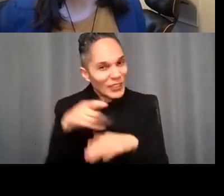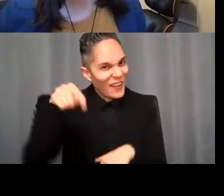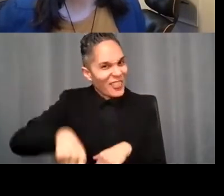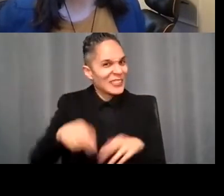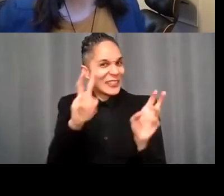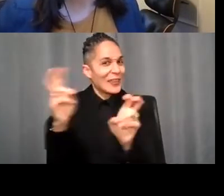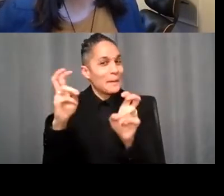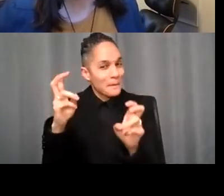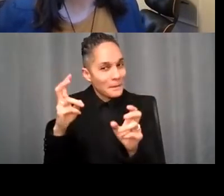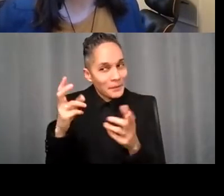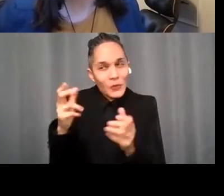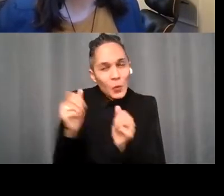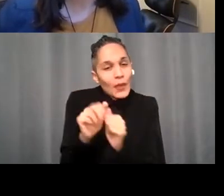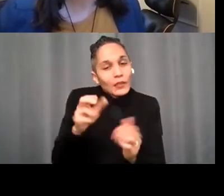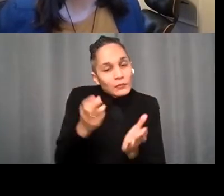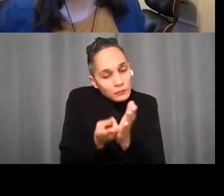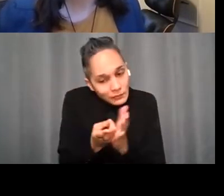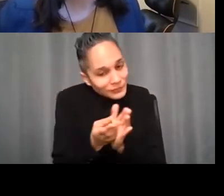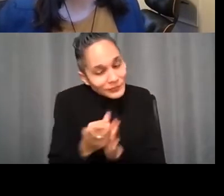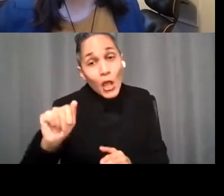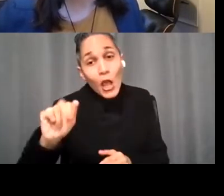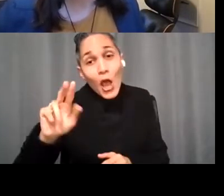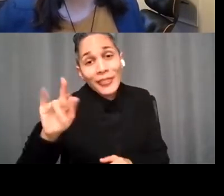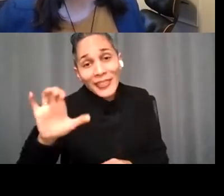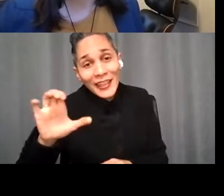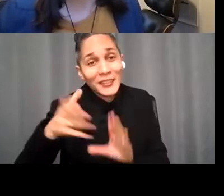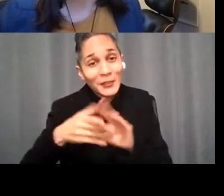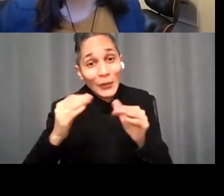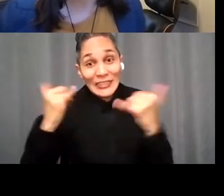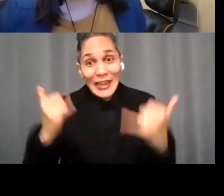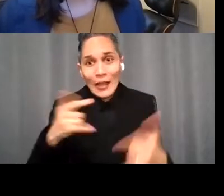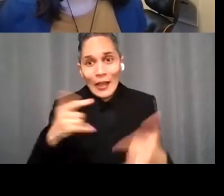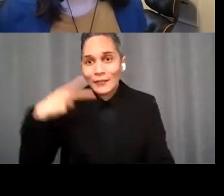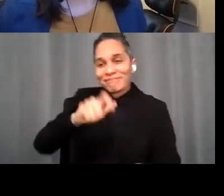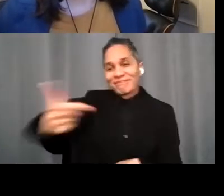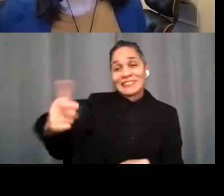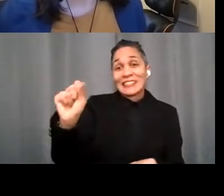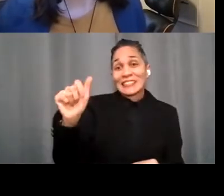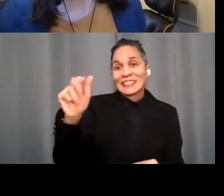conversation, those authentic stories. Sarah, take it away.